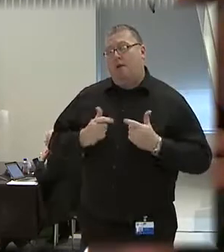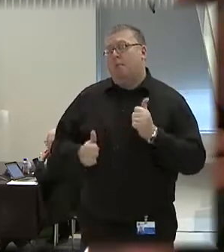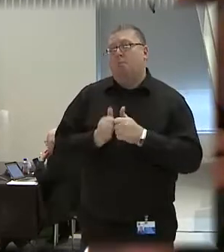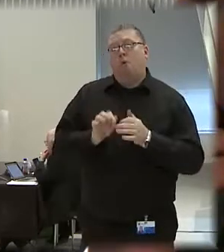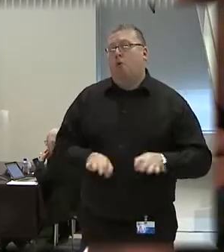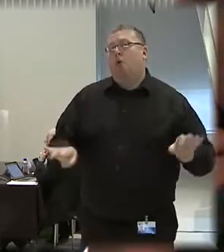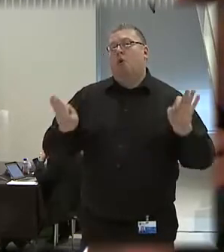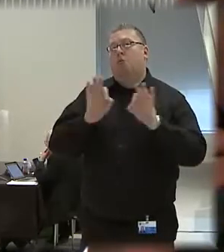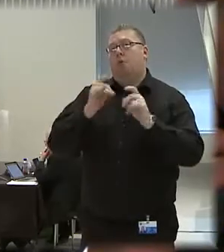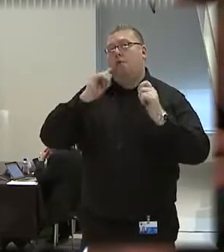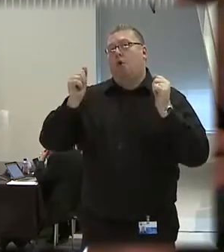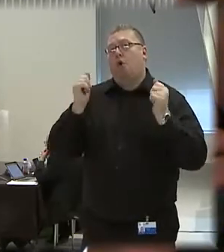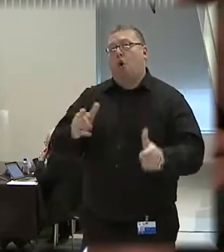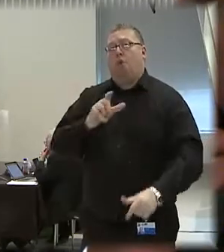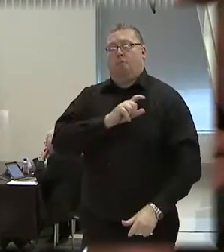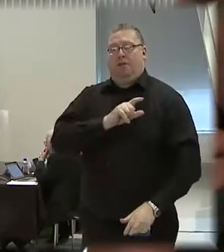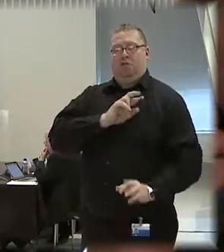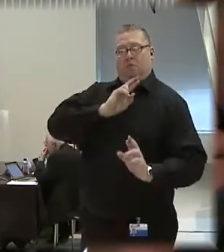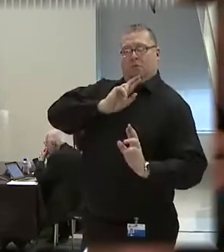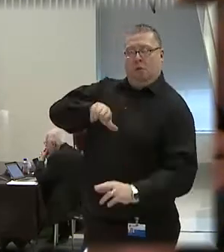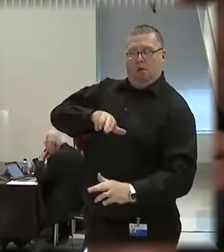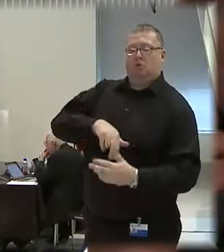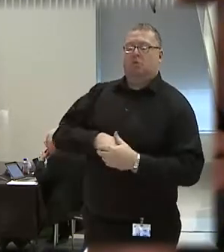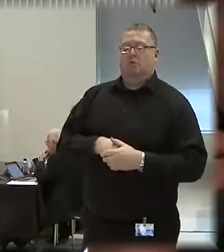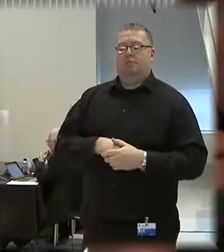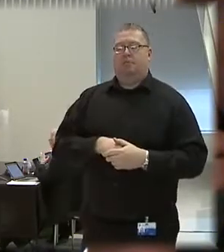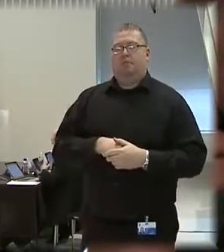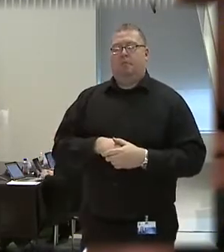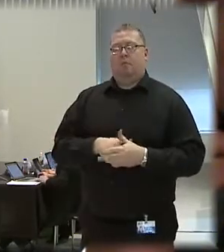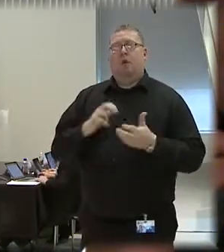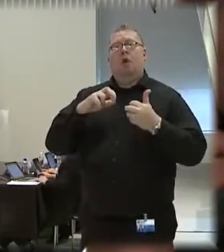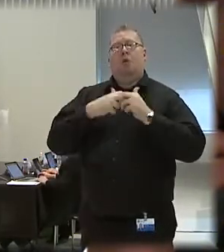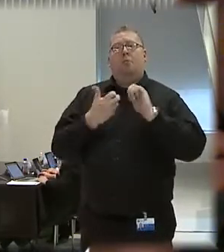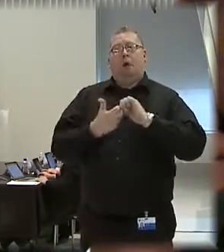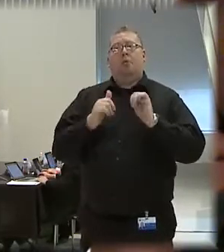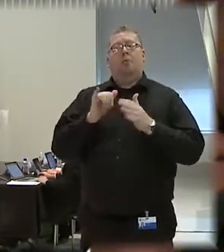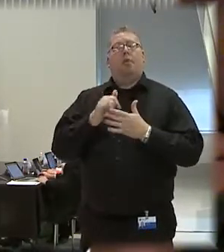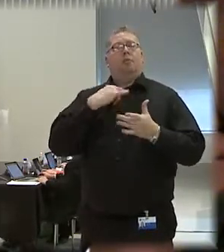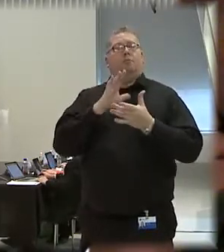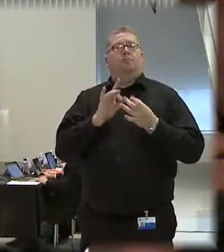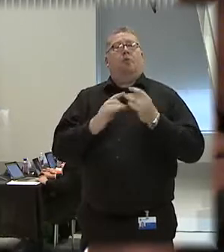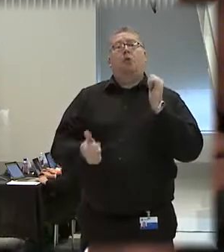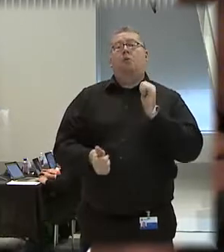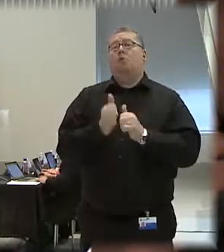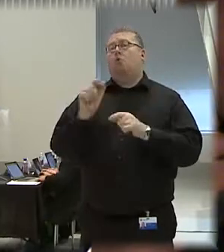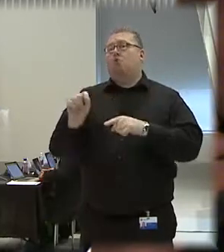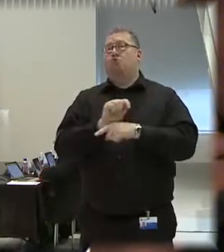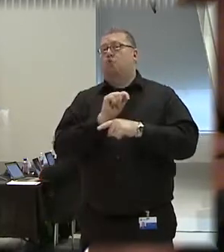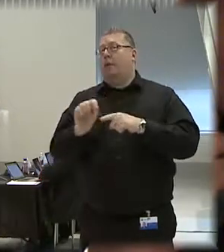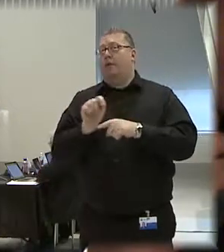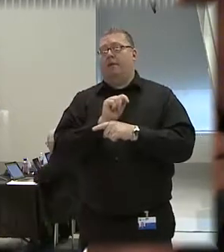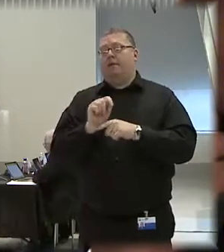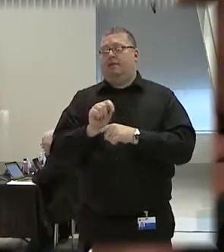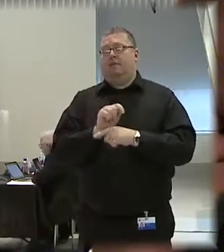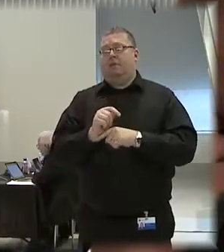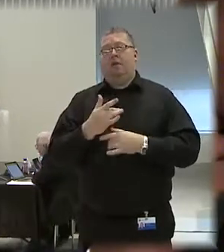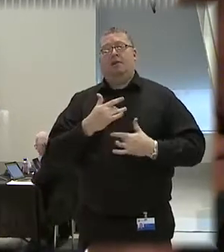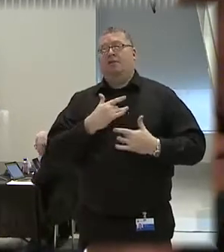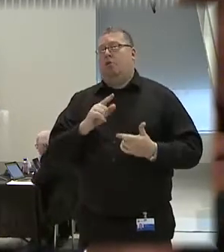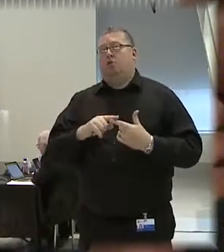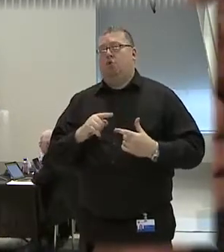in every officer's mind. Problems with state post and BLET training often